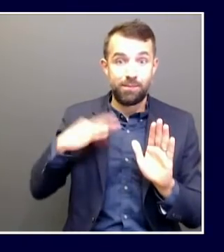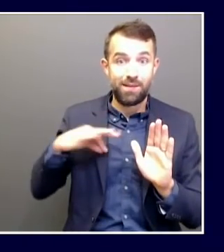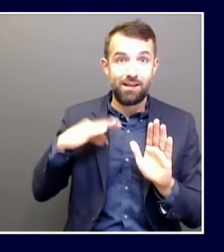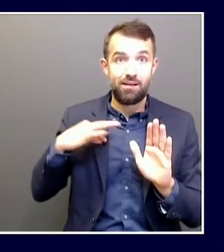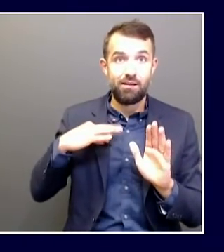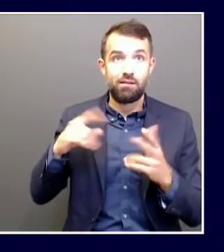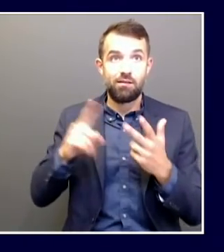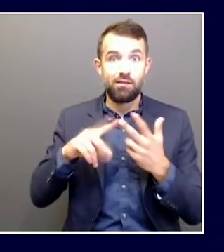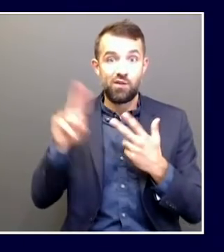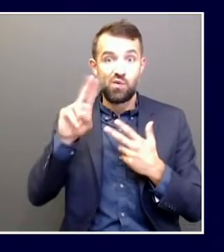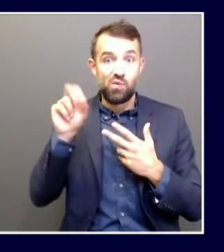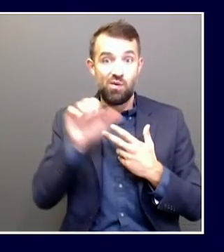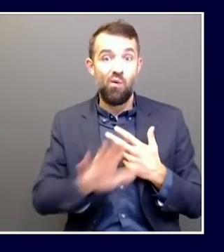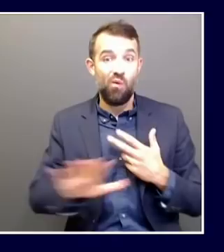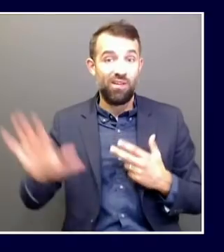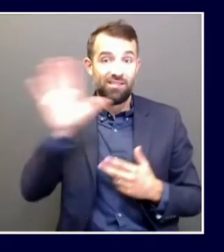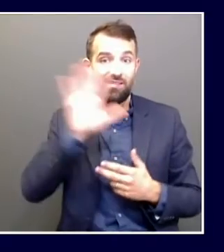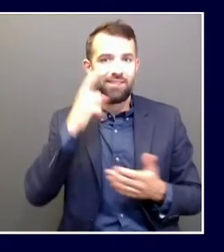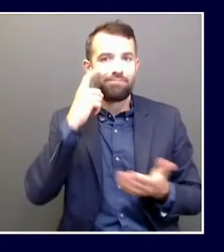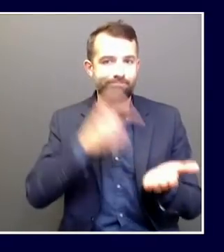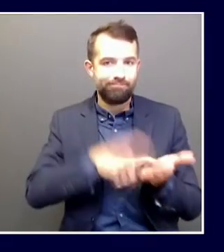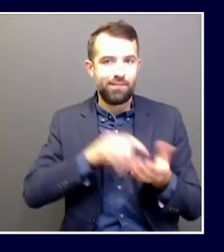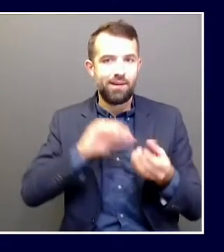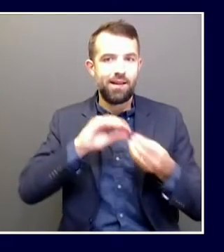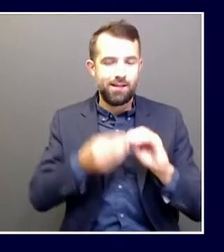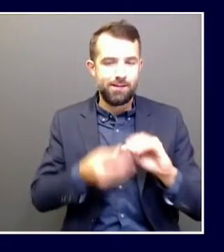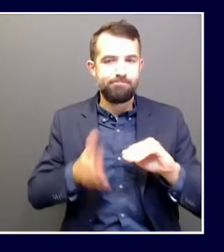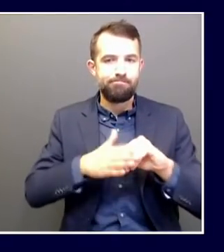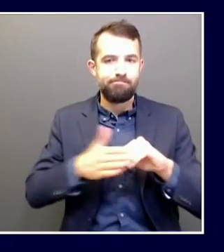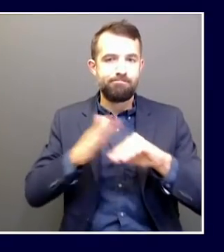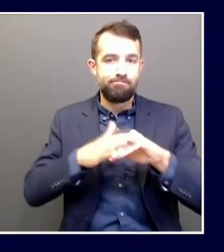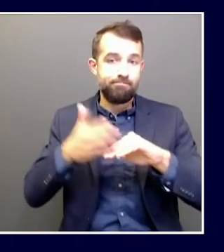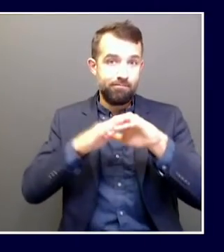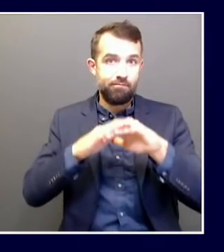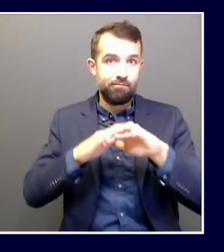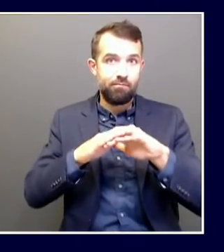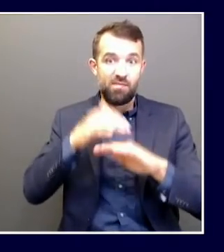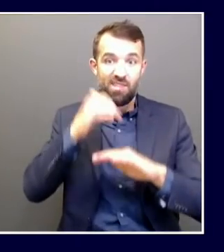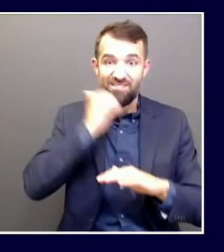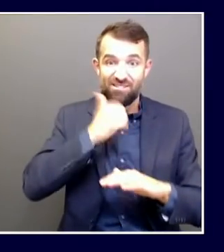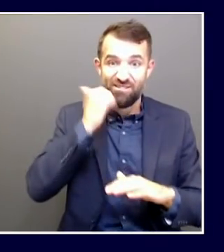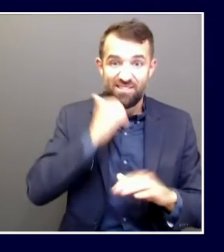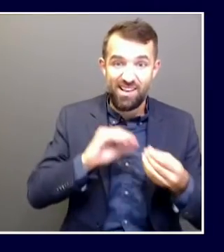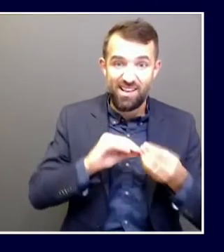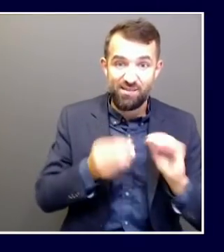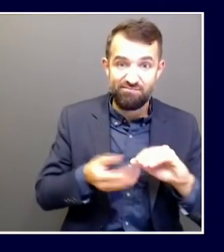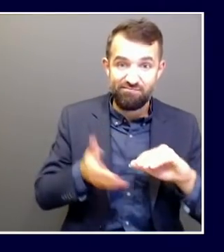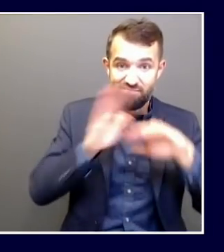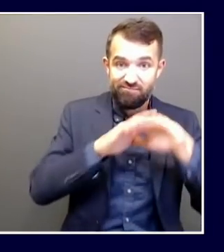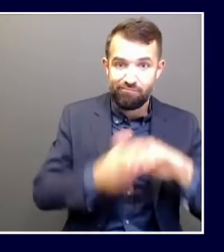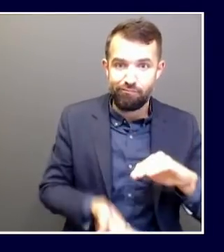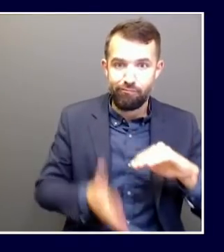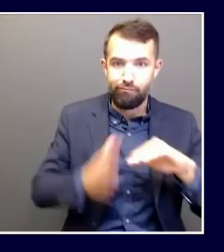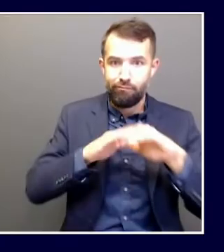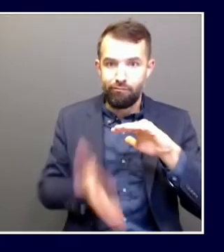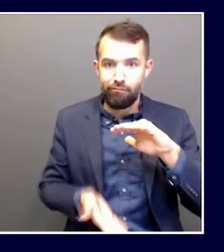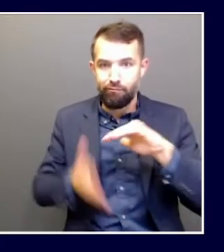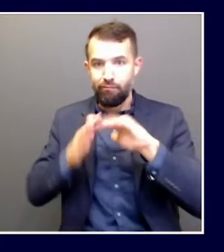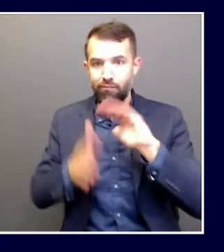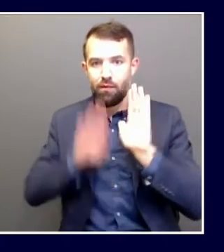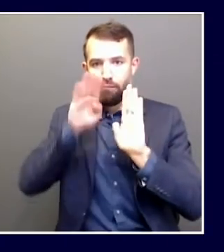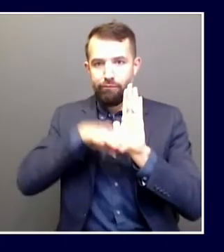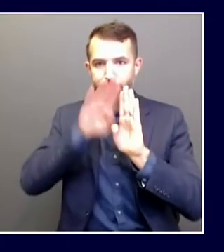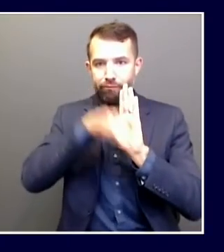wide fluctuations in those daily or weekly numbers because thankfully the numbers overall are small, relatively